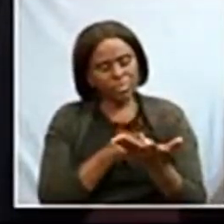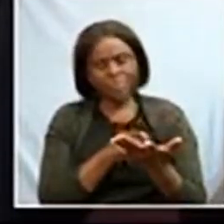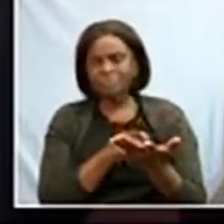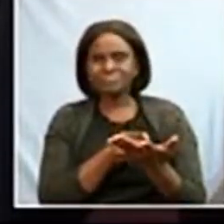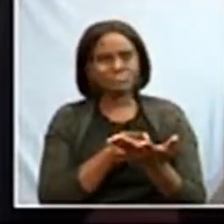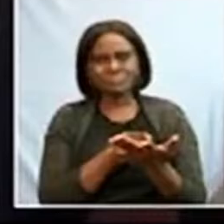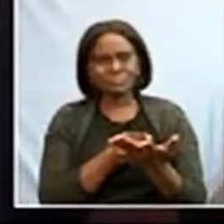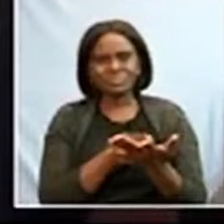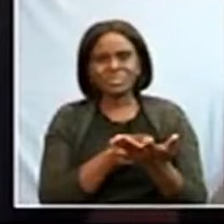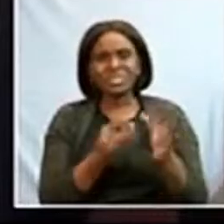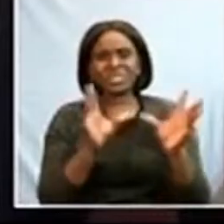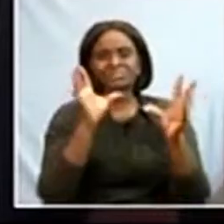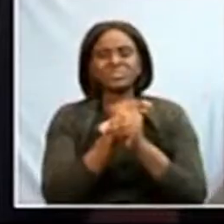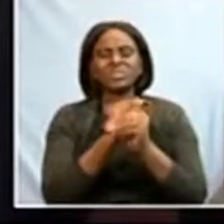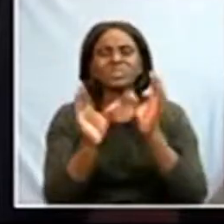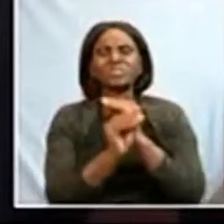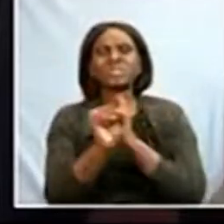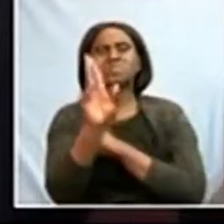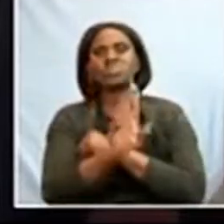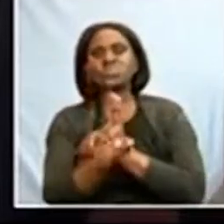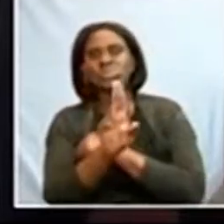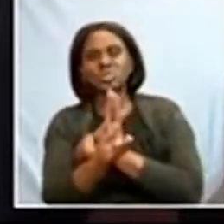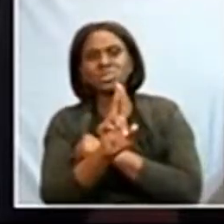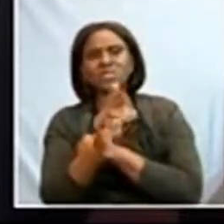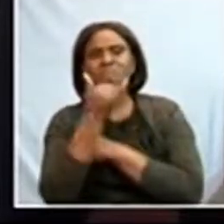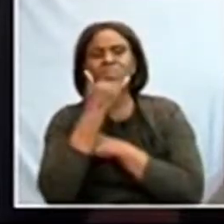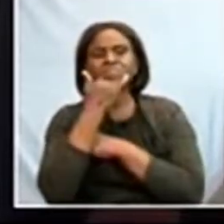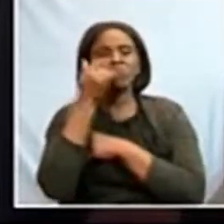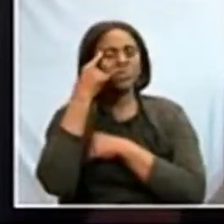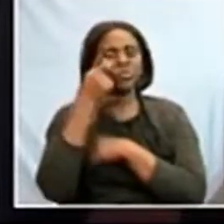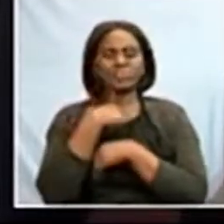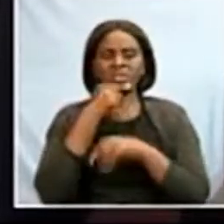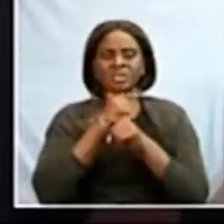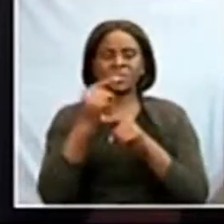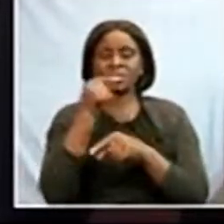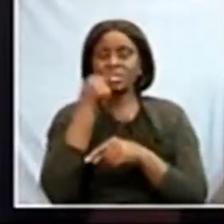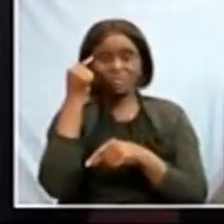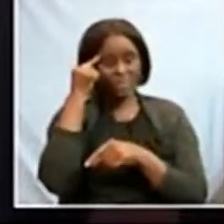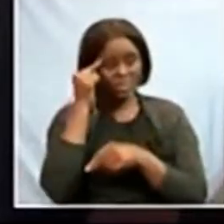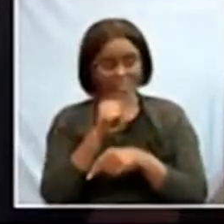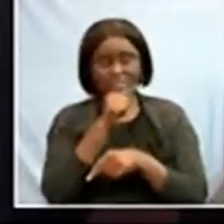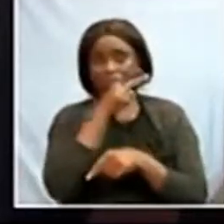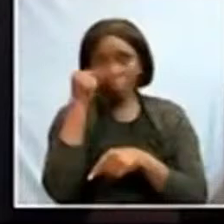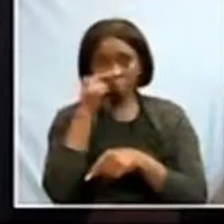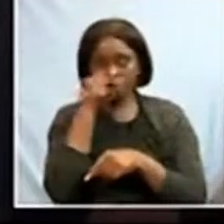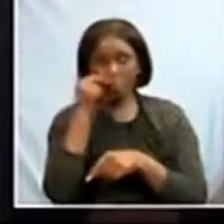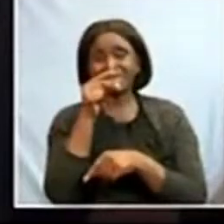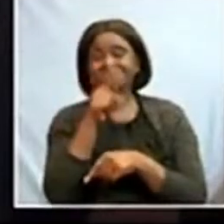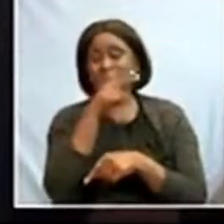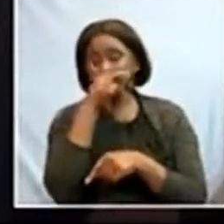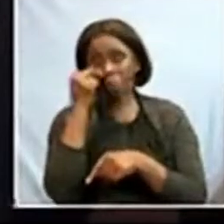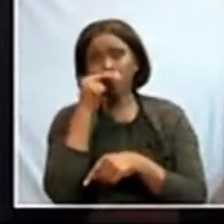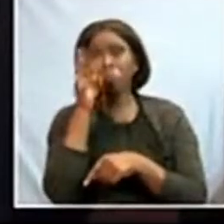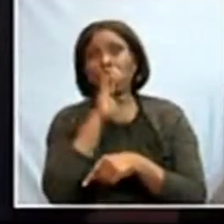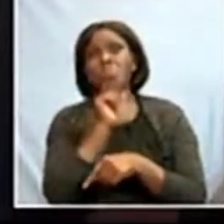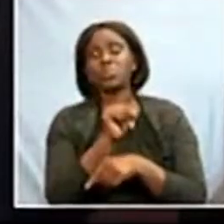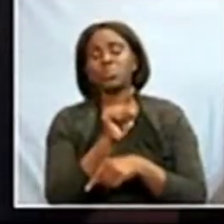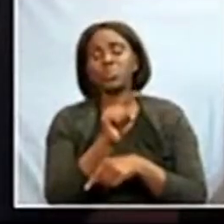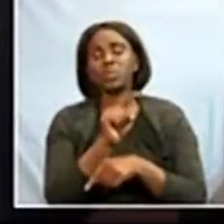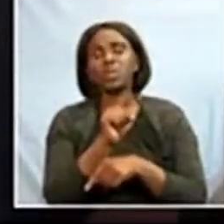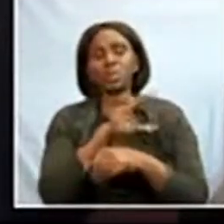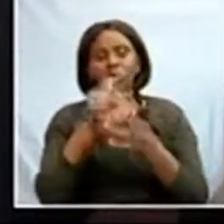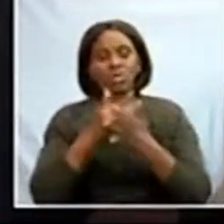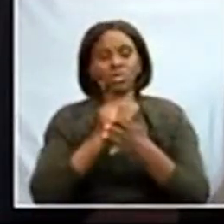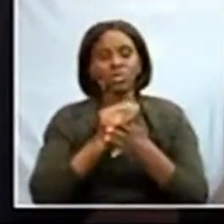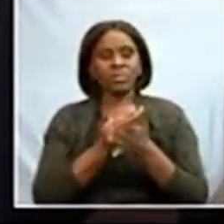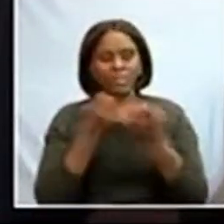no misapplication or mistake. For me, I would just think this is looting in broad daylight. And I think all of